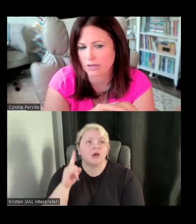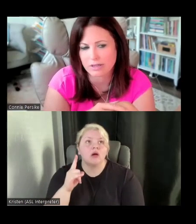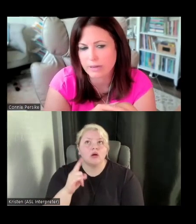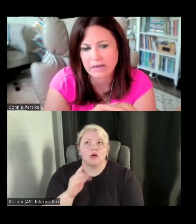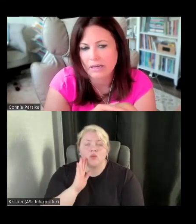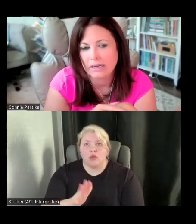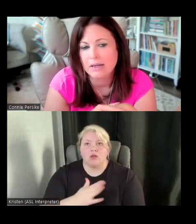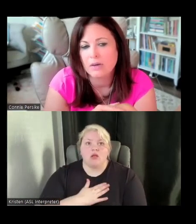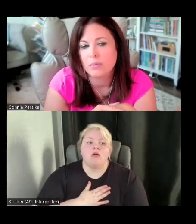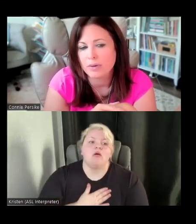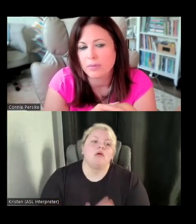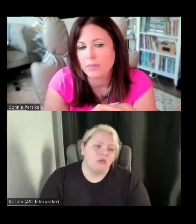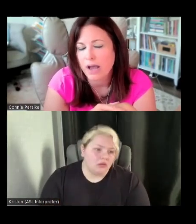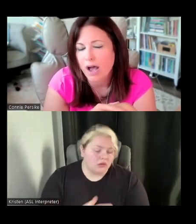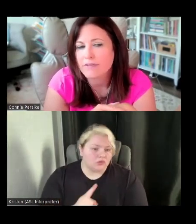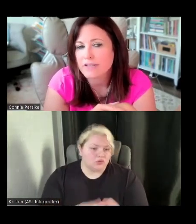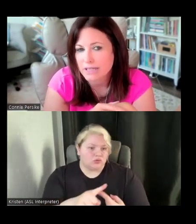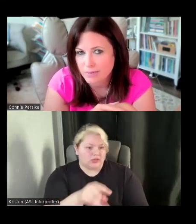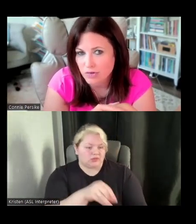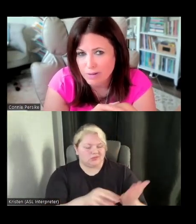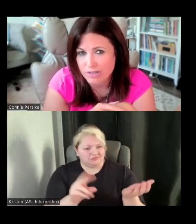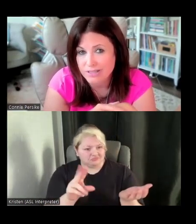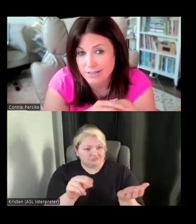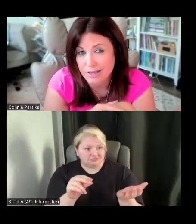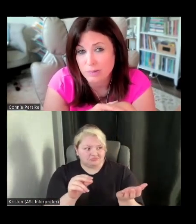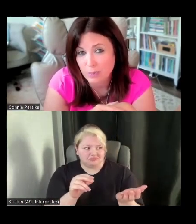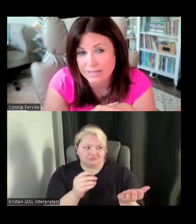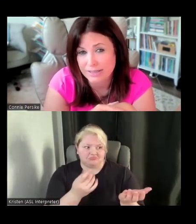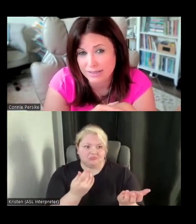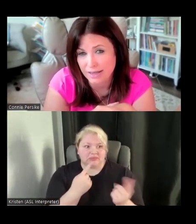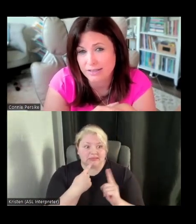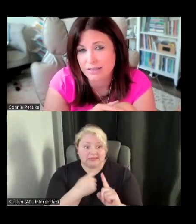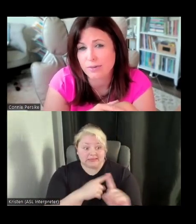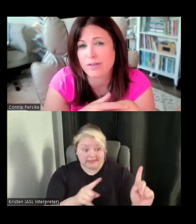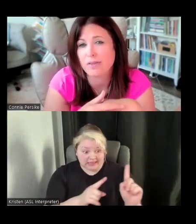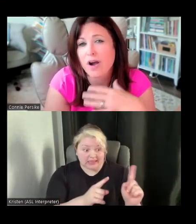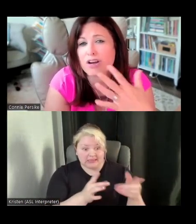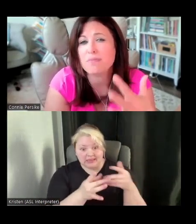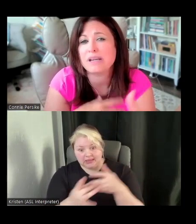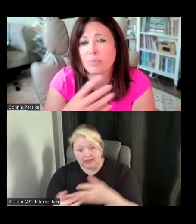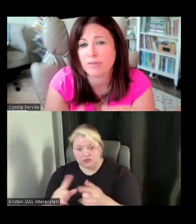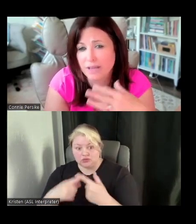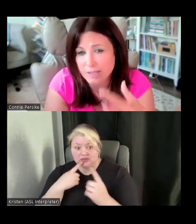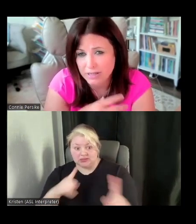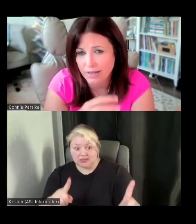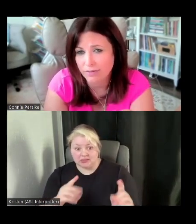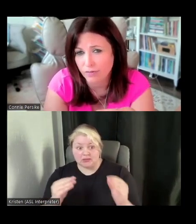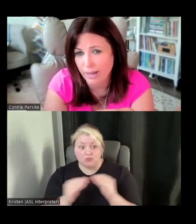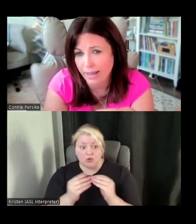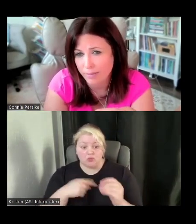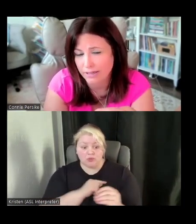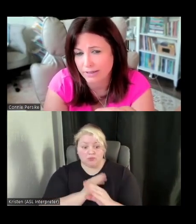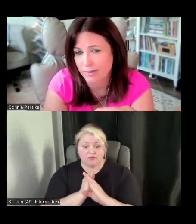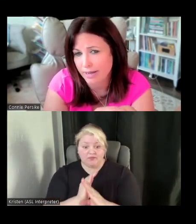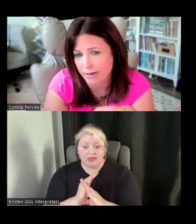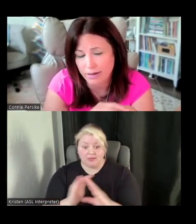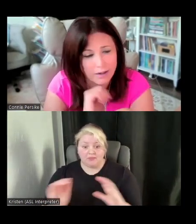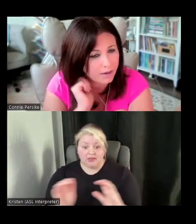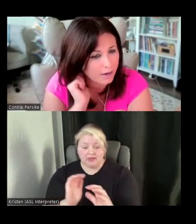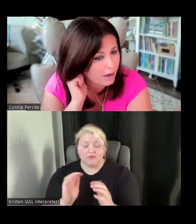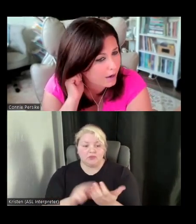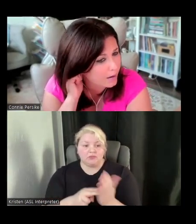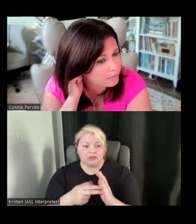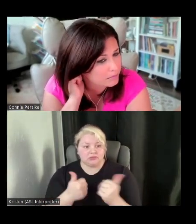the student, but oftentimes, remember, success breeds success. So the longer we can prevent a behavior from happening, the